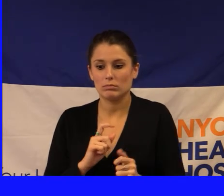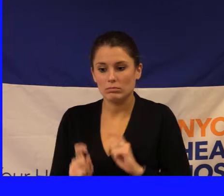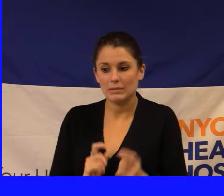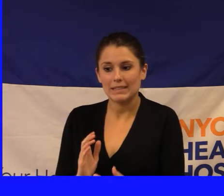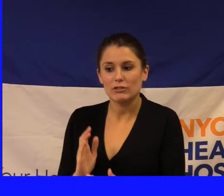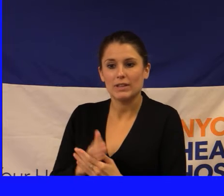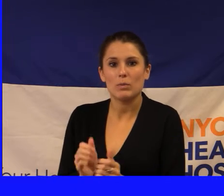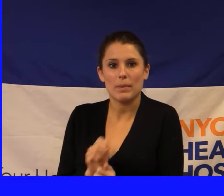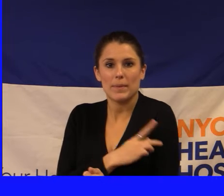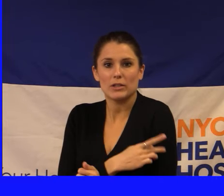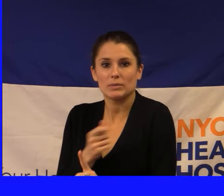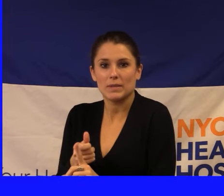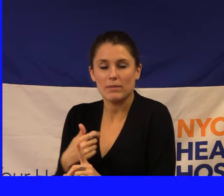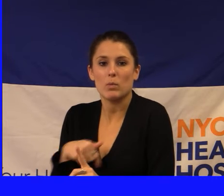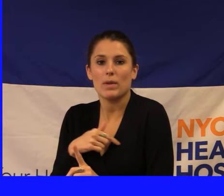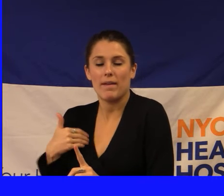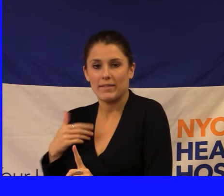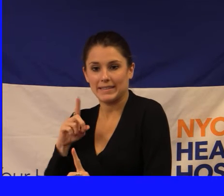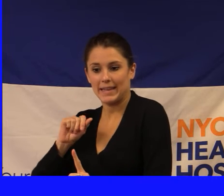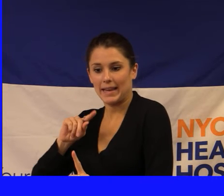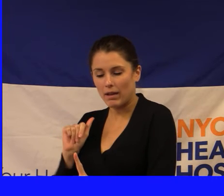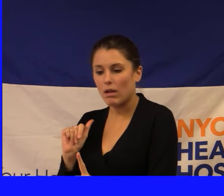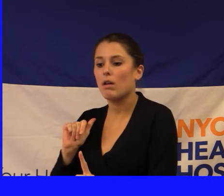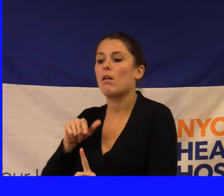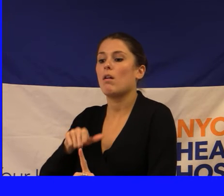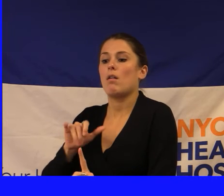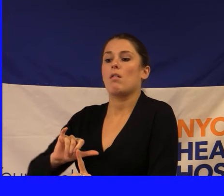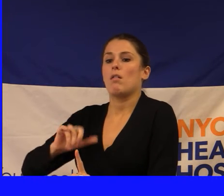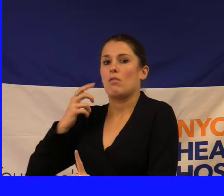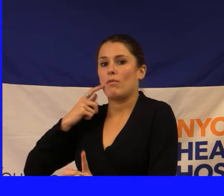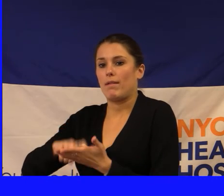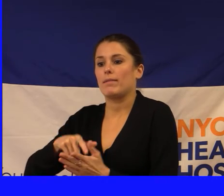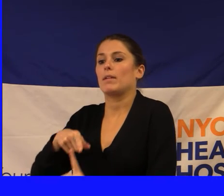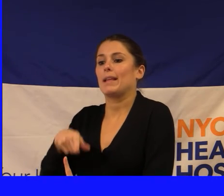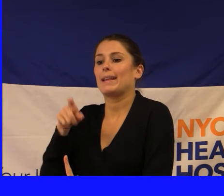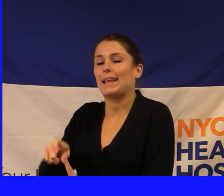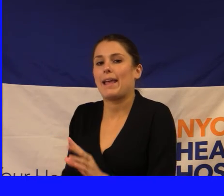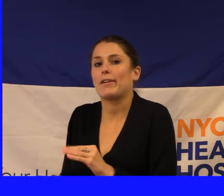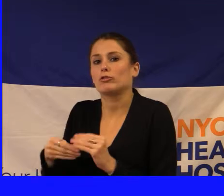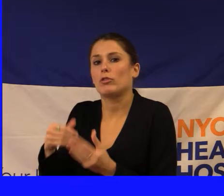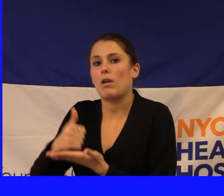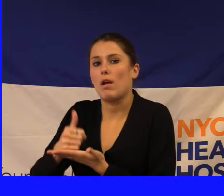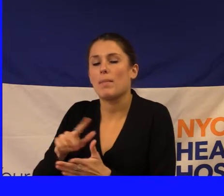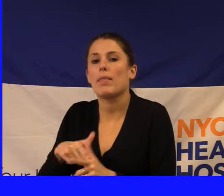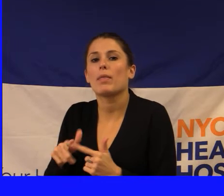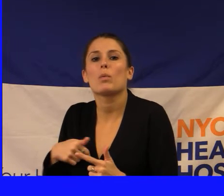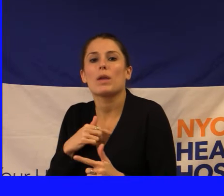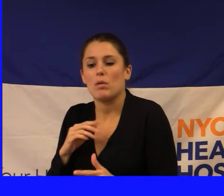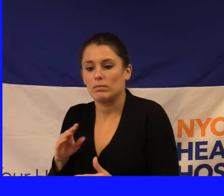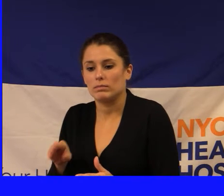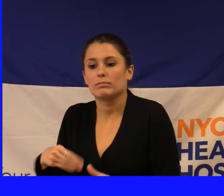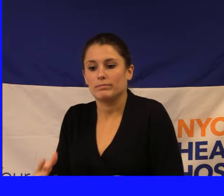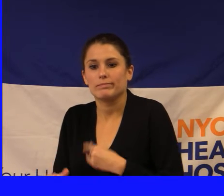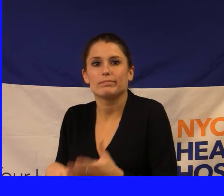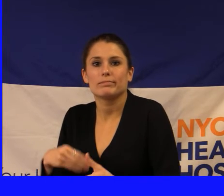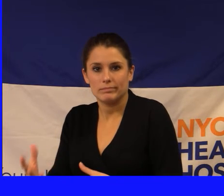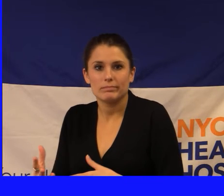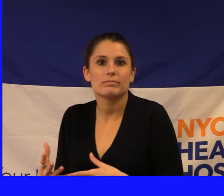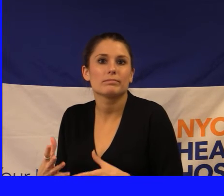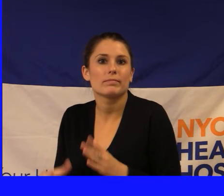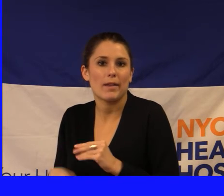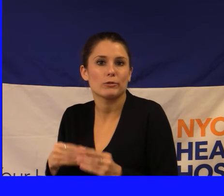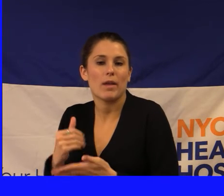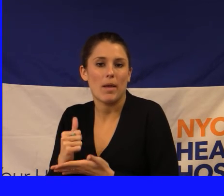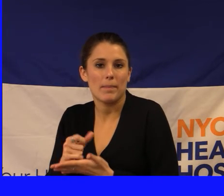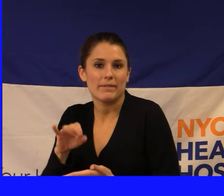we have data that need extra help, and we provide that extra help as much as it's needed. Those